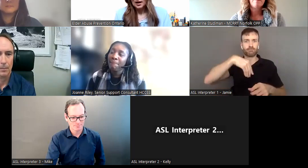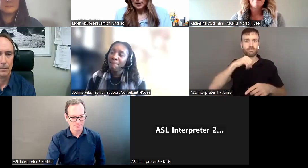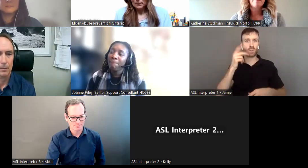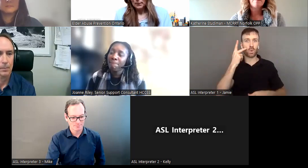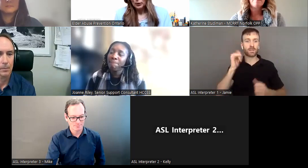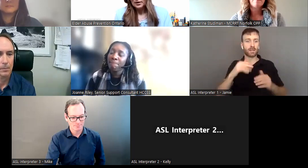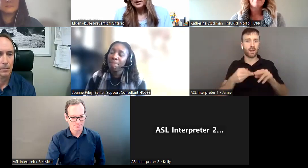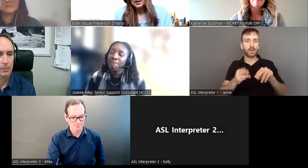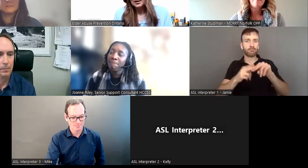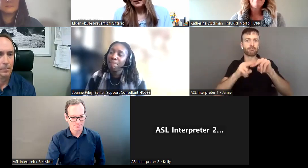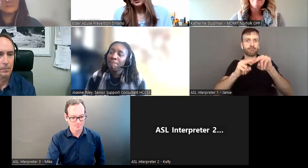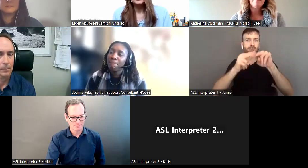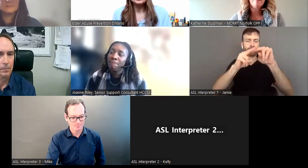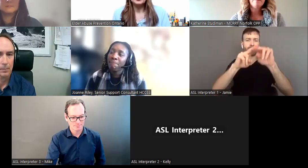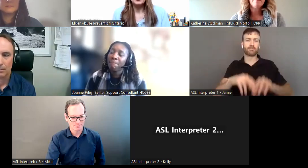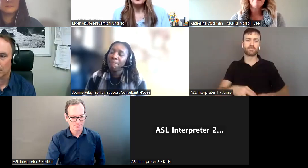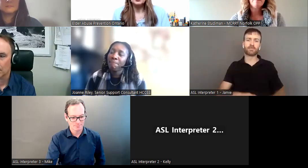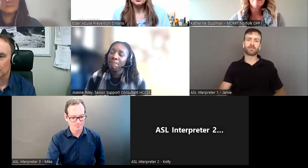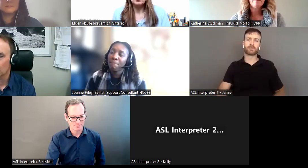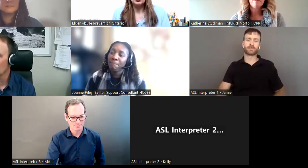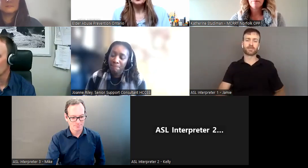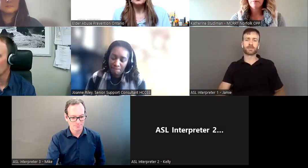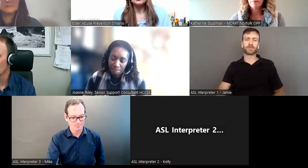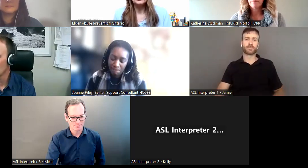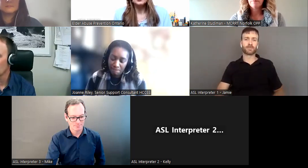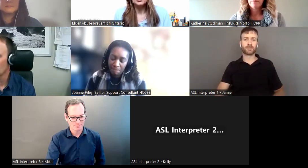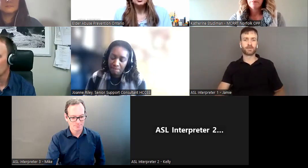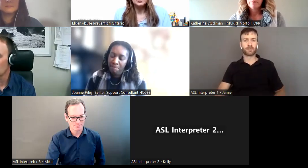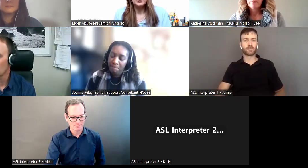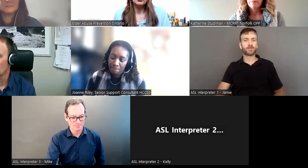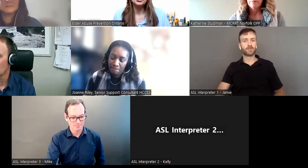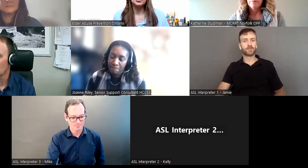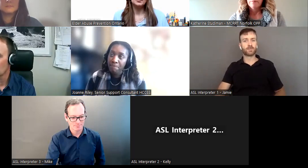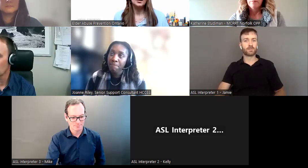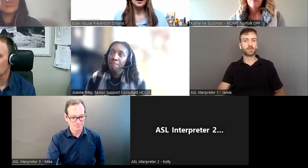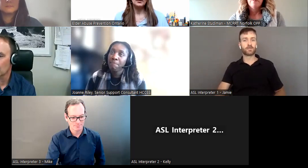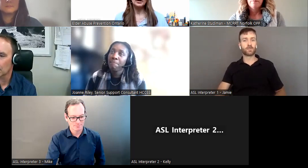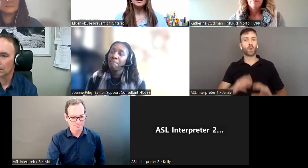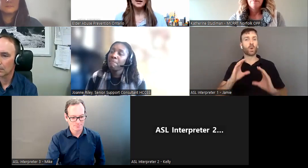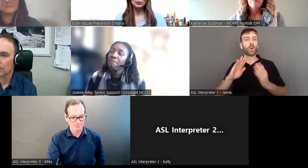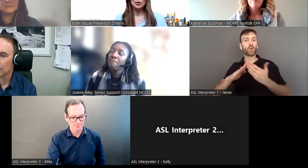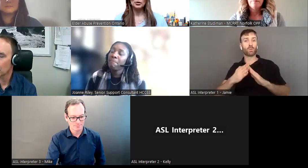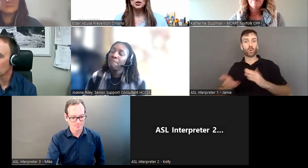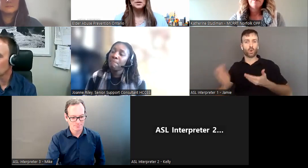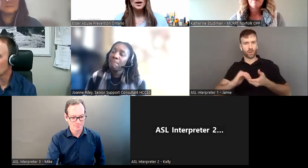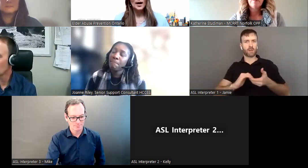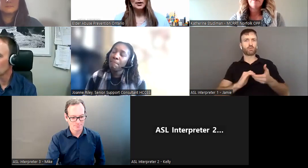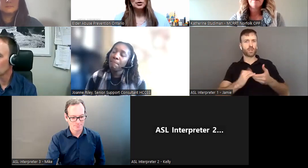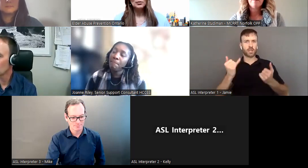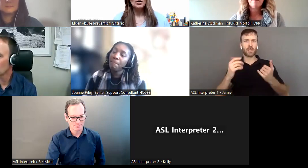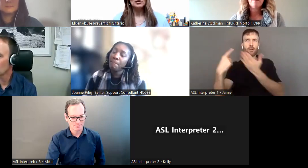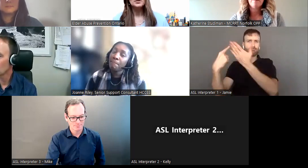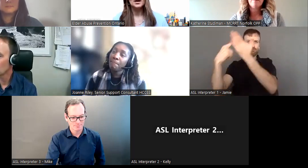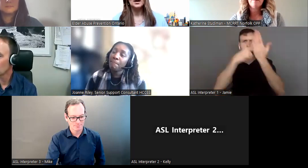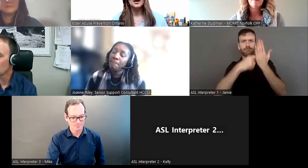escalation. One of the things that everyone's been talking, the importance of community collaboration and working together with partnerships.